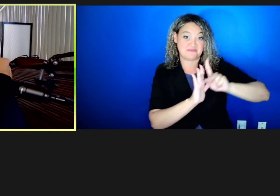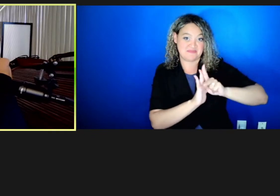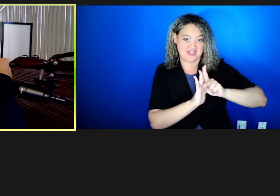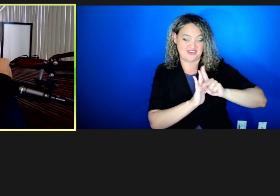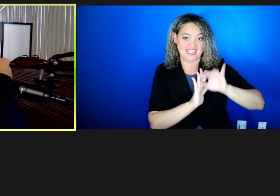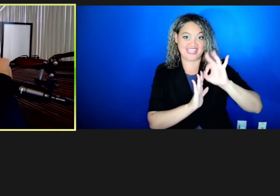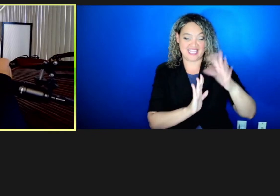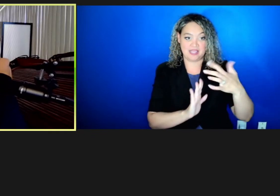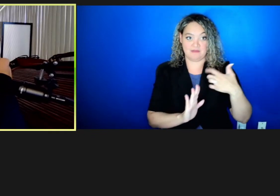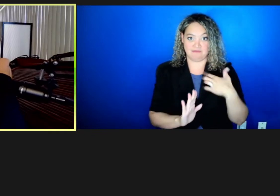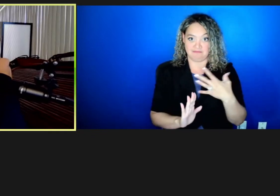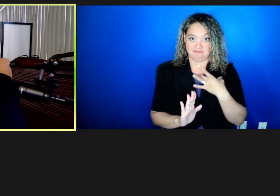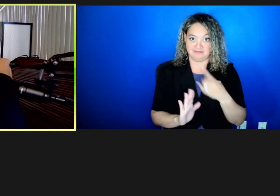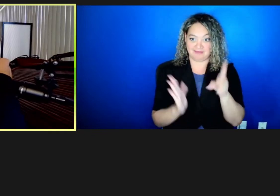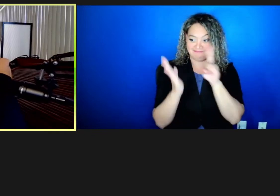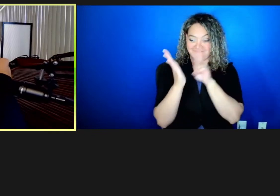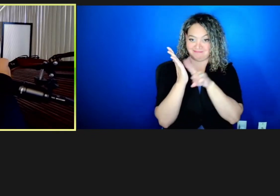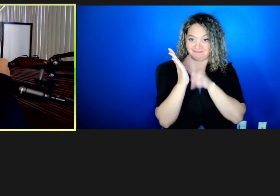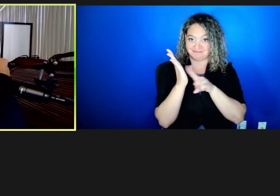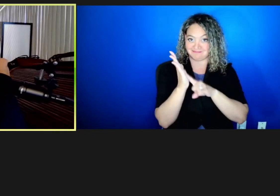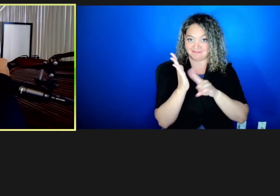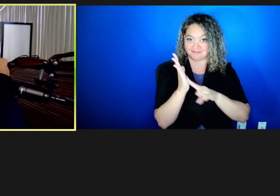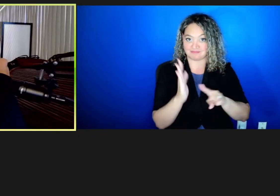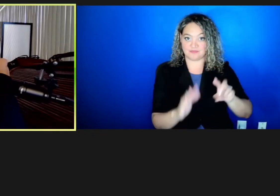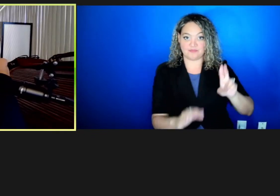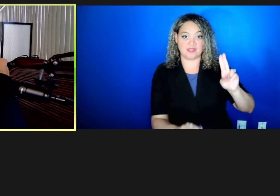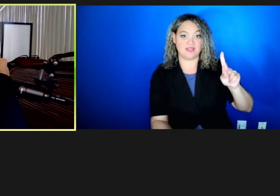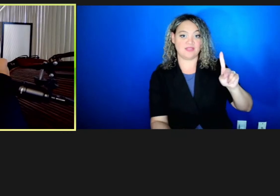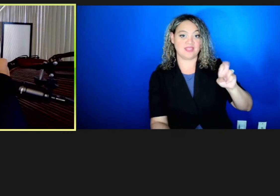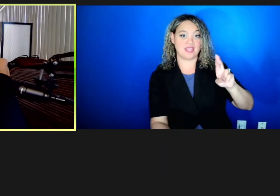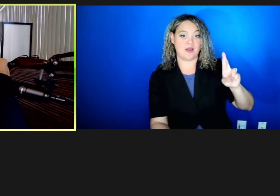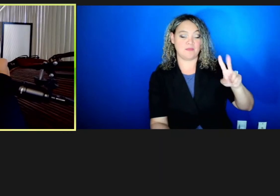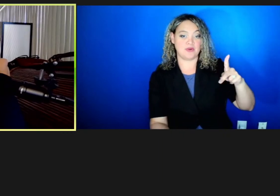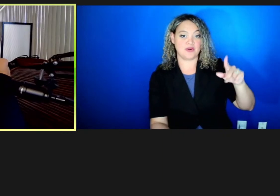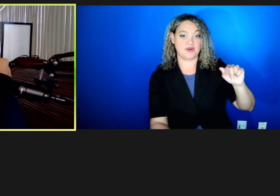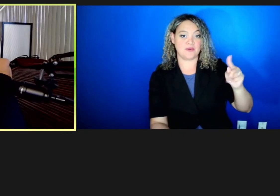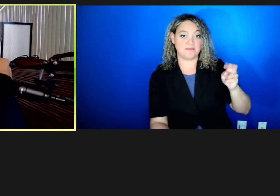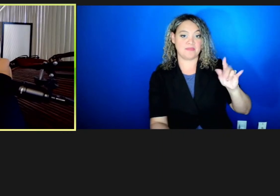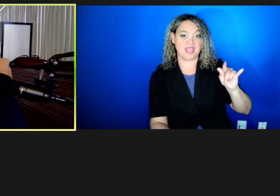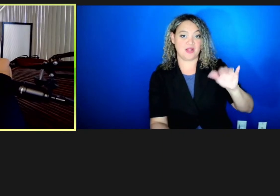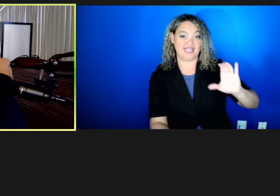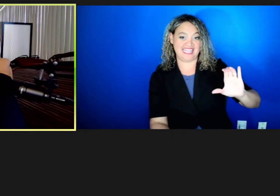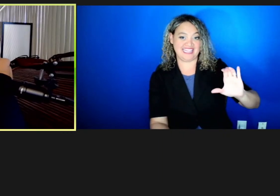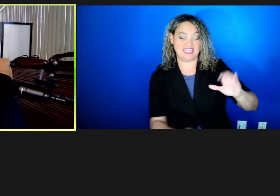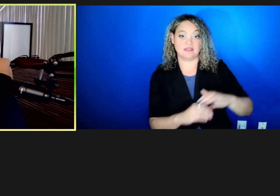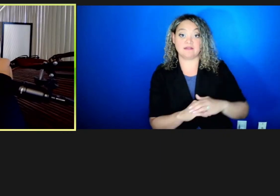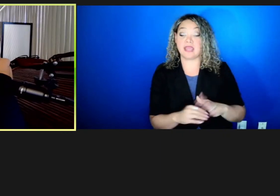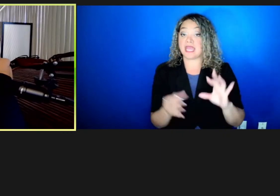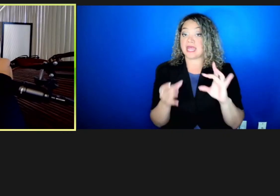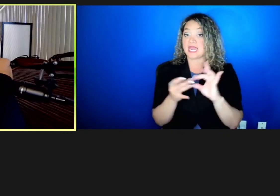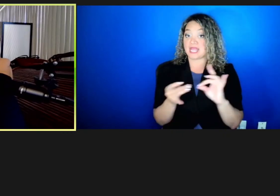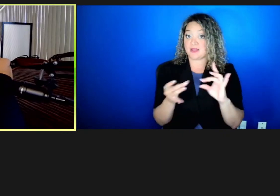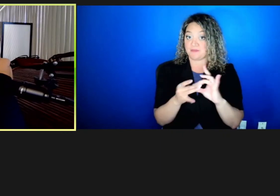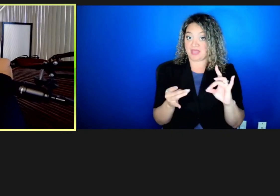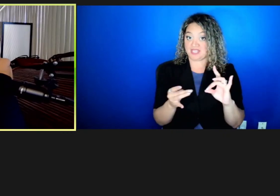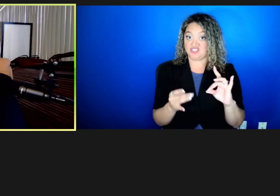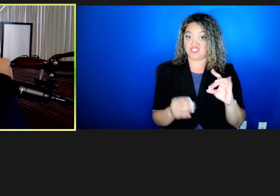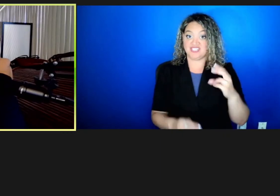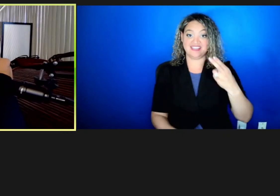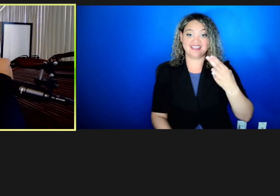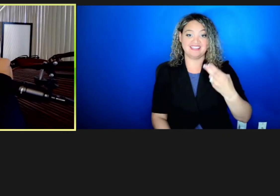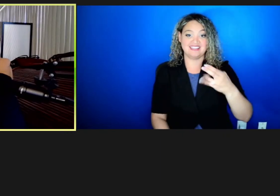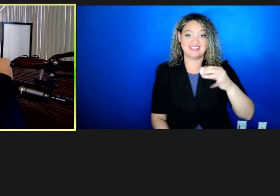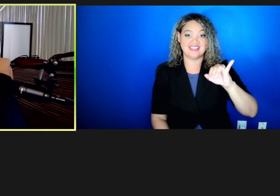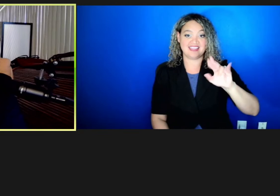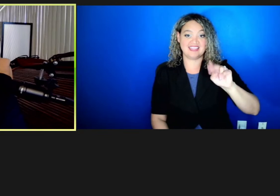and paleontologists, the Upper Paleolithic period. Right, and then it says mentioned in the Hindu